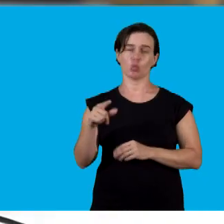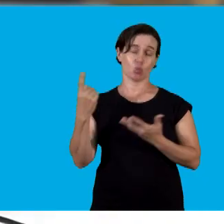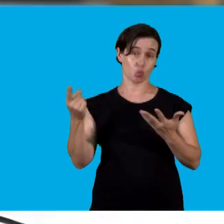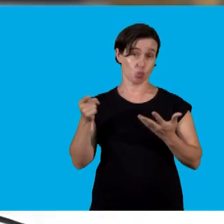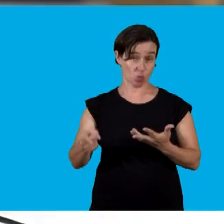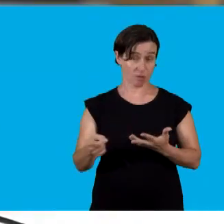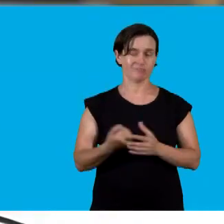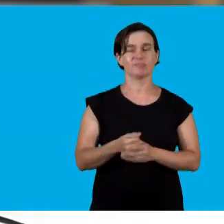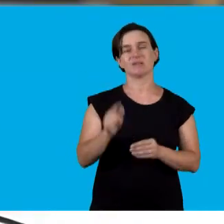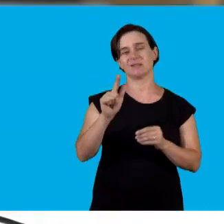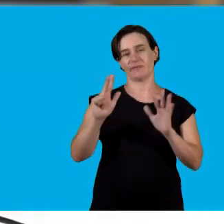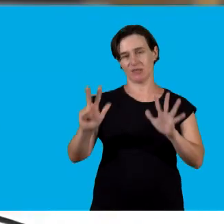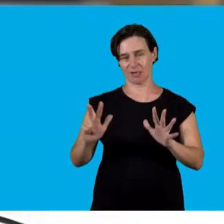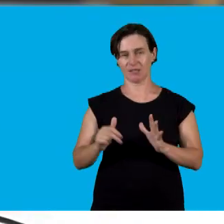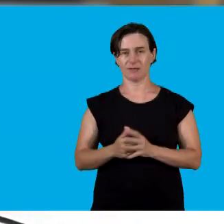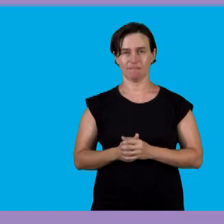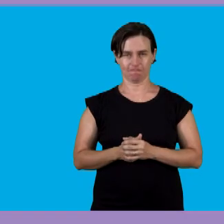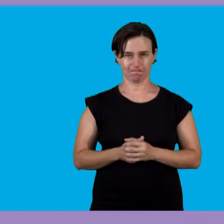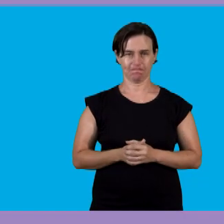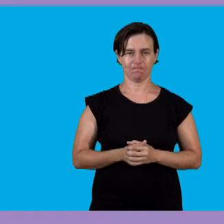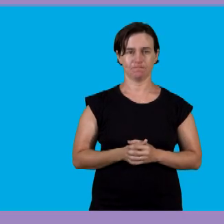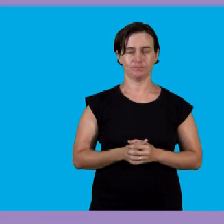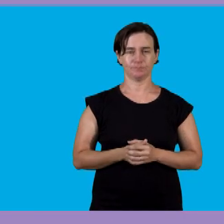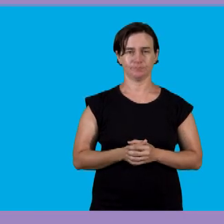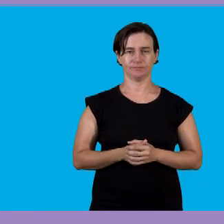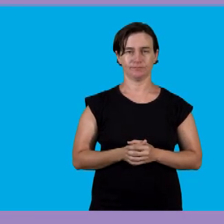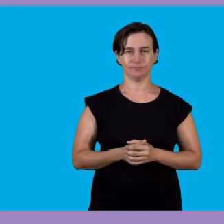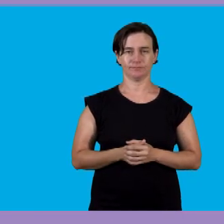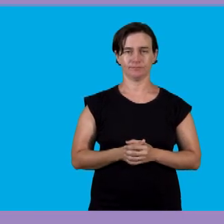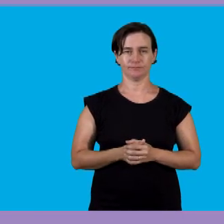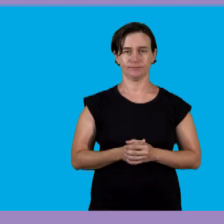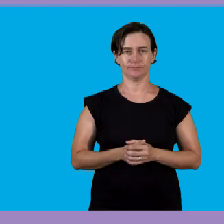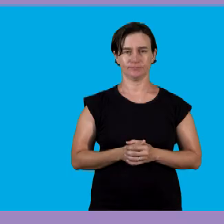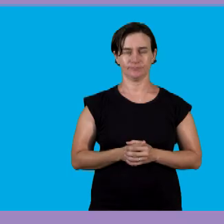from that 80, that is going to give us an answer of a